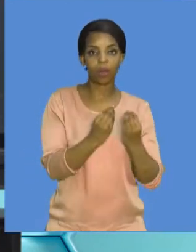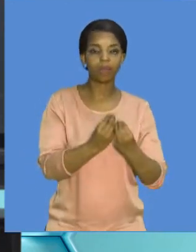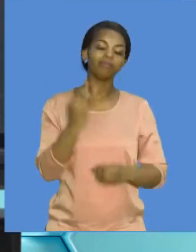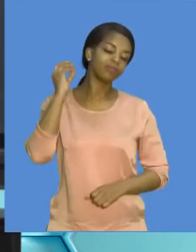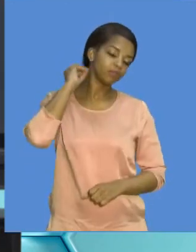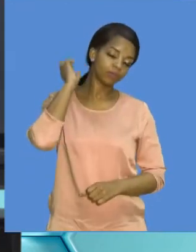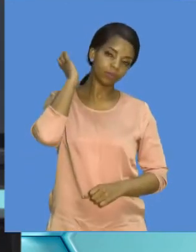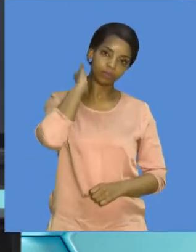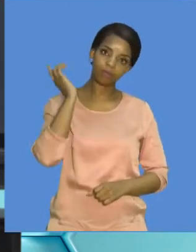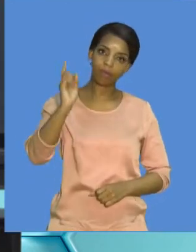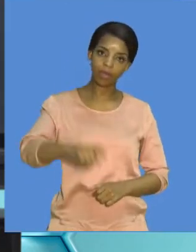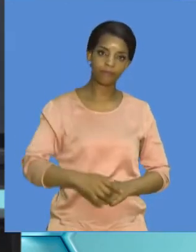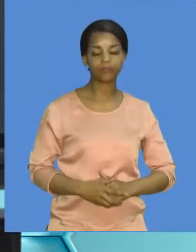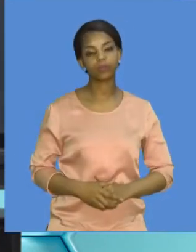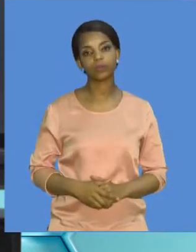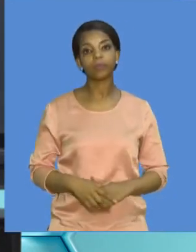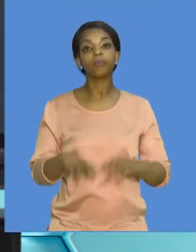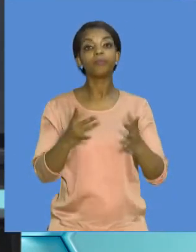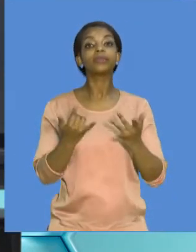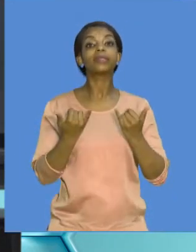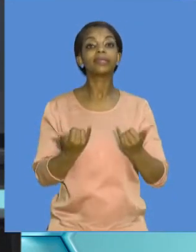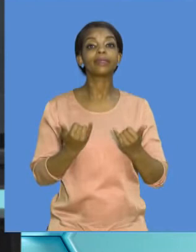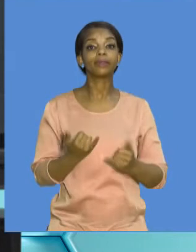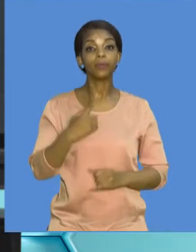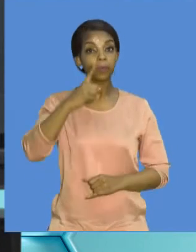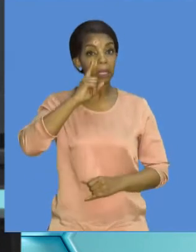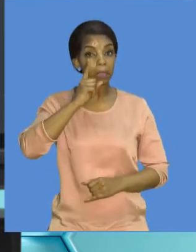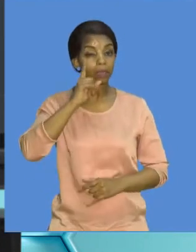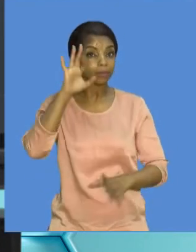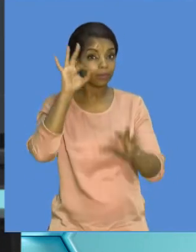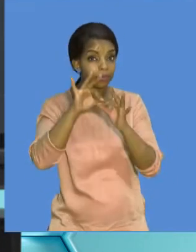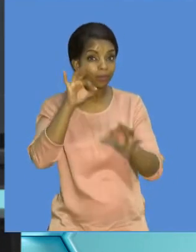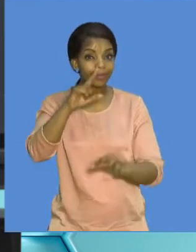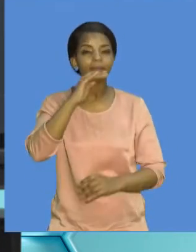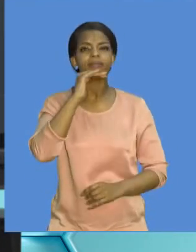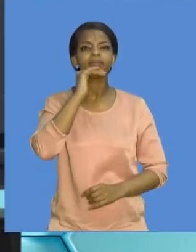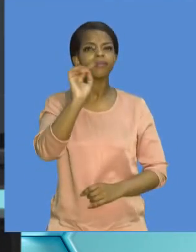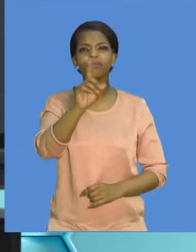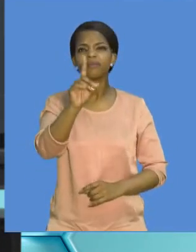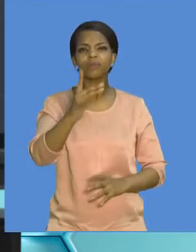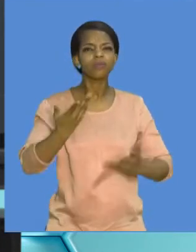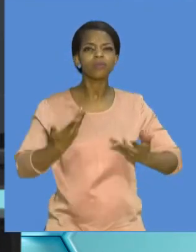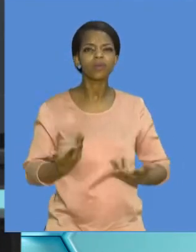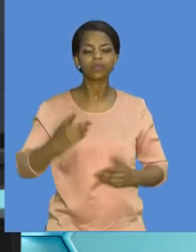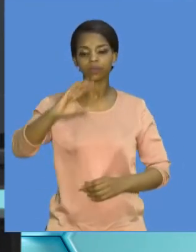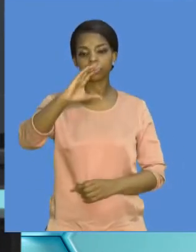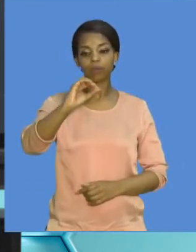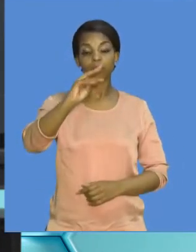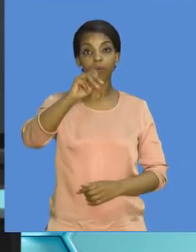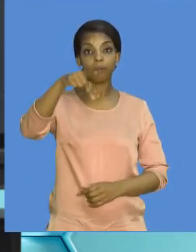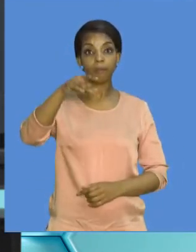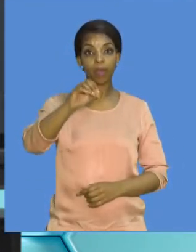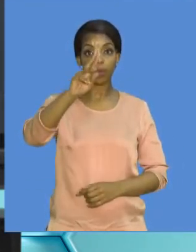this concept. But now let's just look in specific what it means to have compound growth when looking at